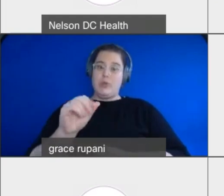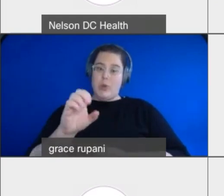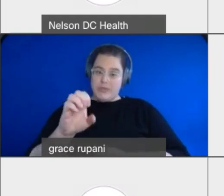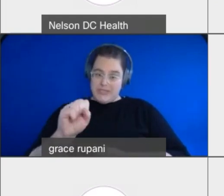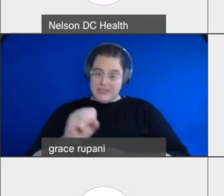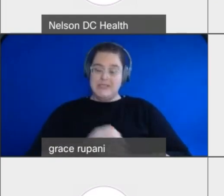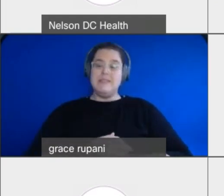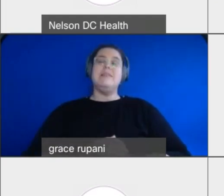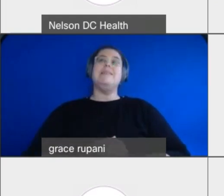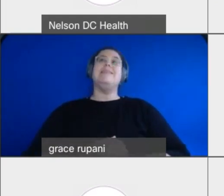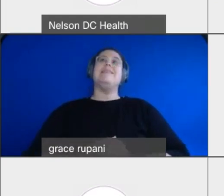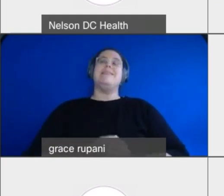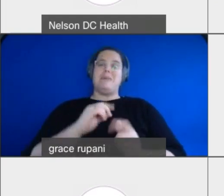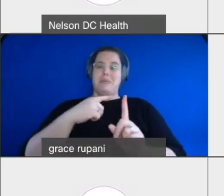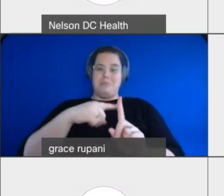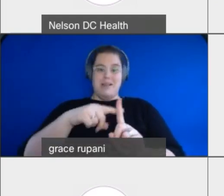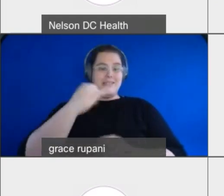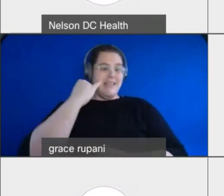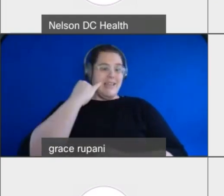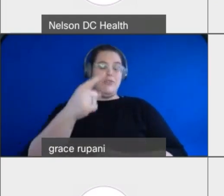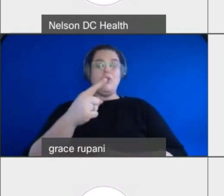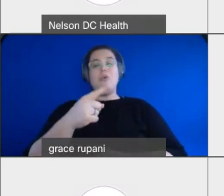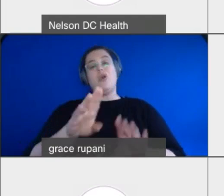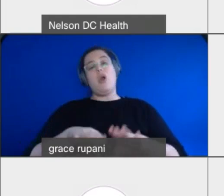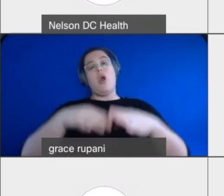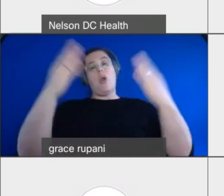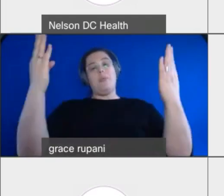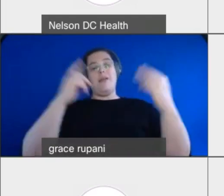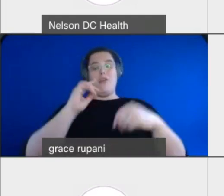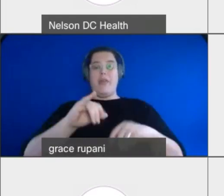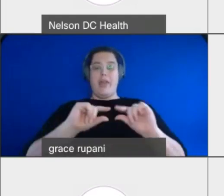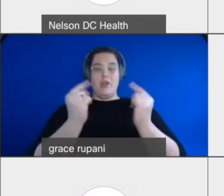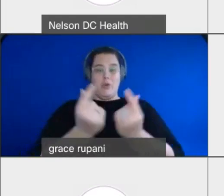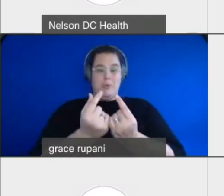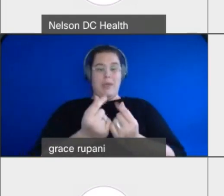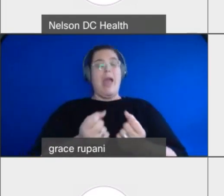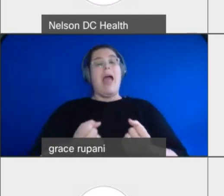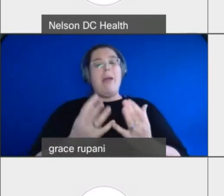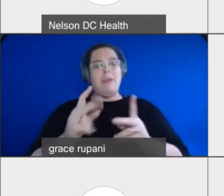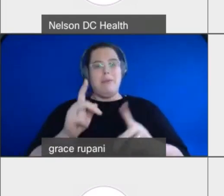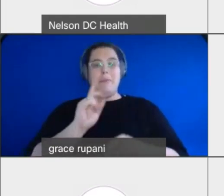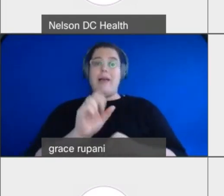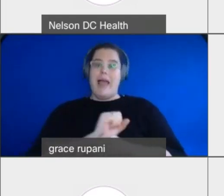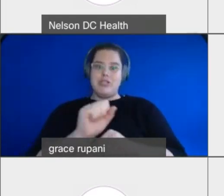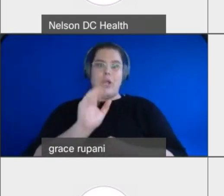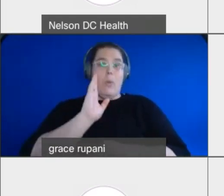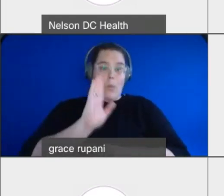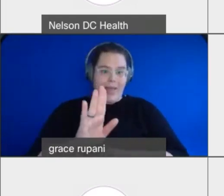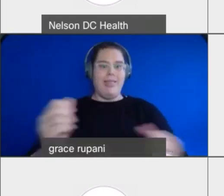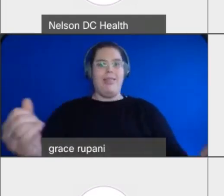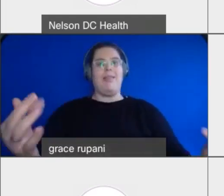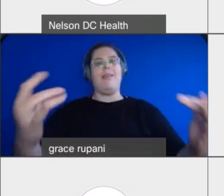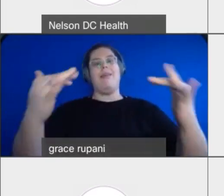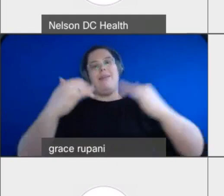people who are then, once it's been opened up to a particular group, how many of those people are going to follow through and actually get the vaccine.